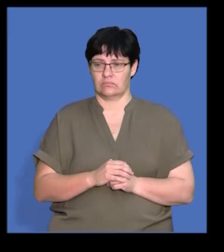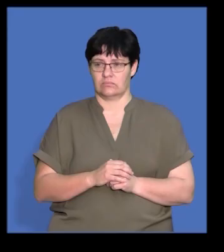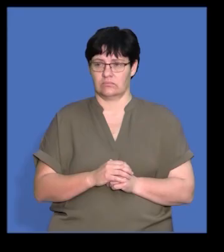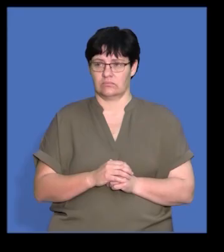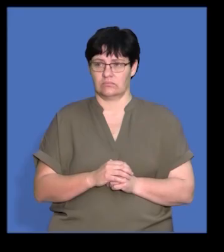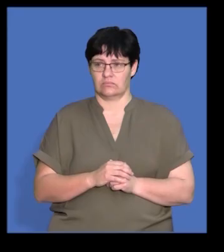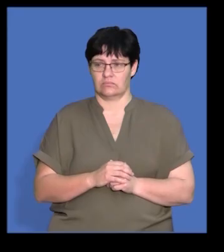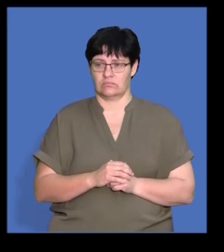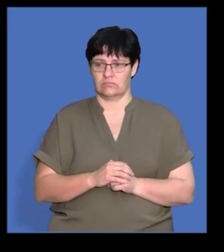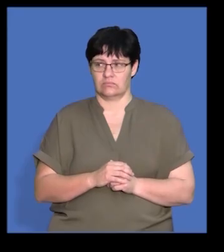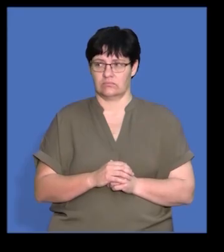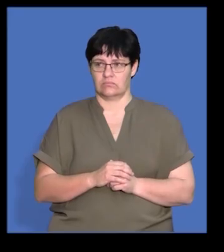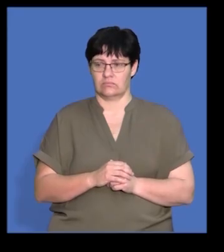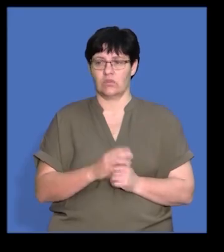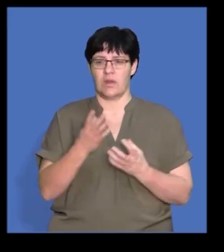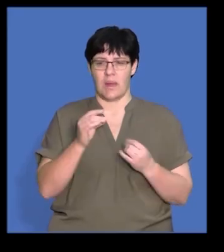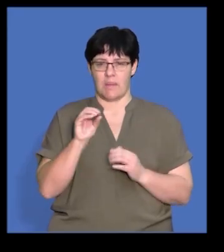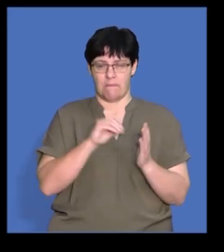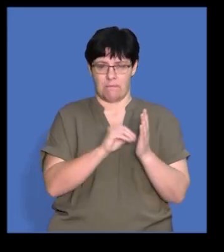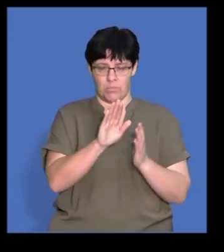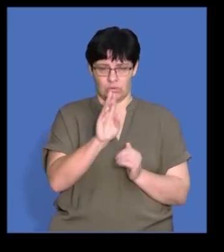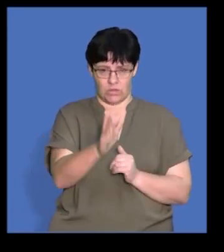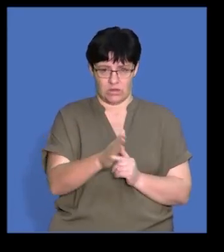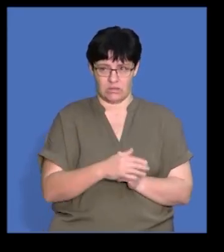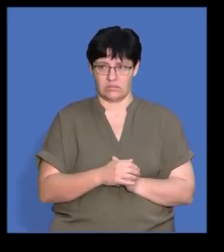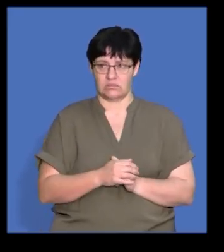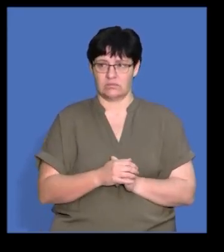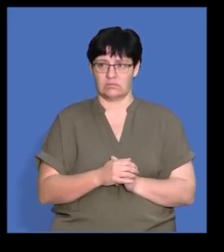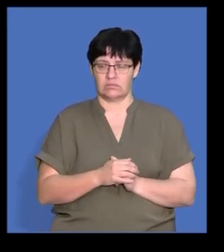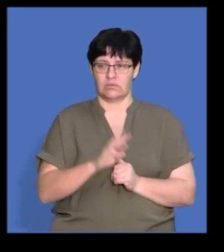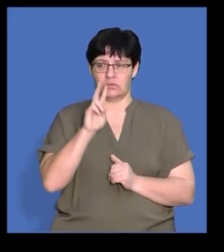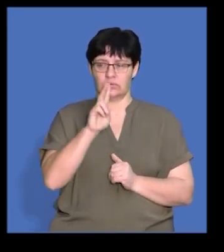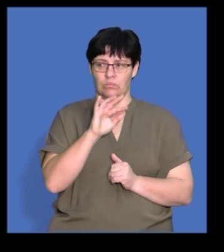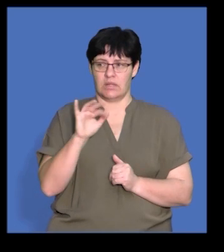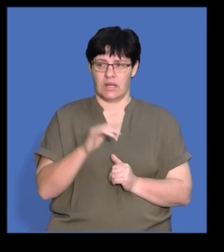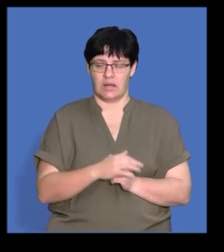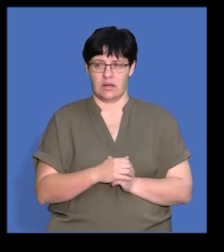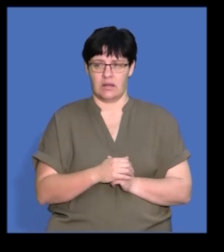and I'm going to write in this number. So it was 2 million,